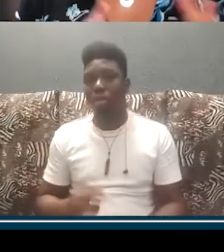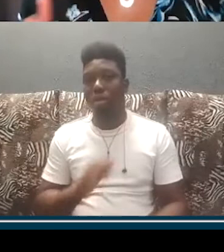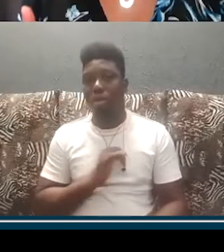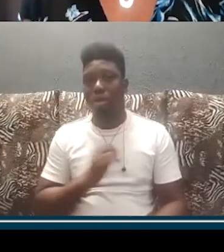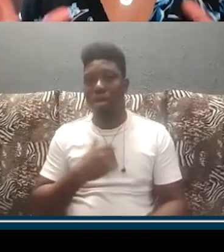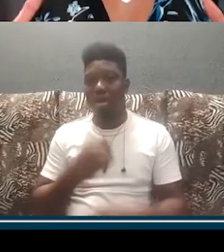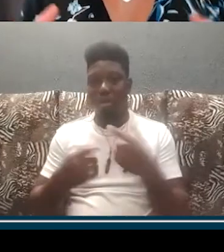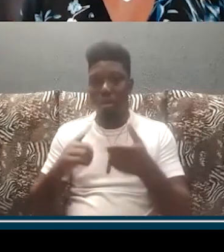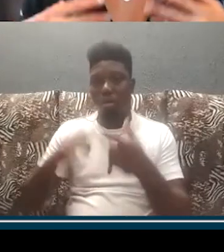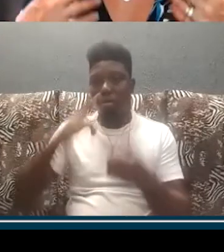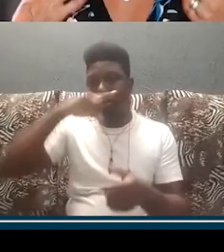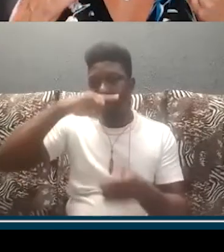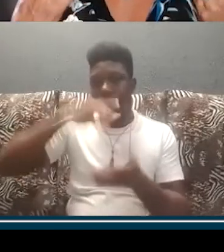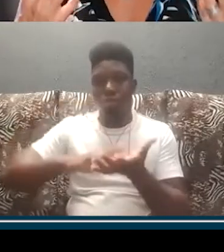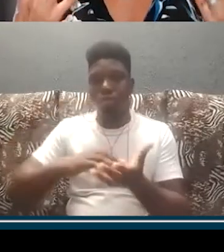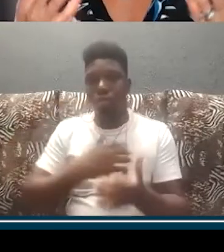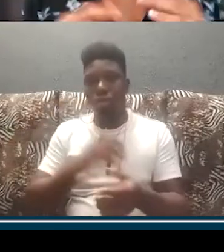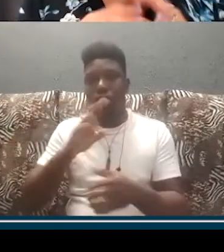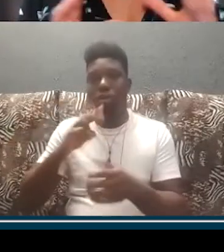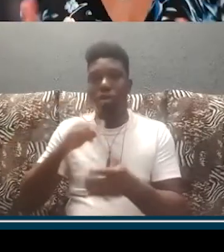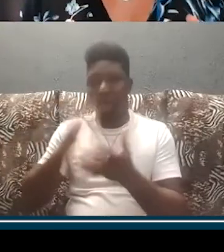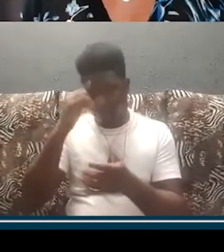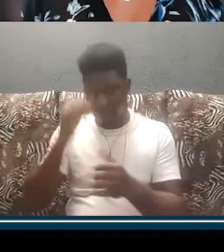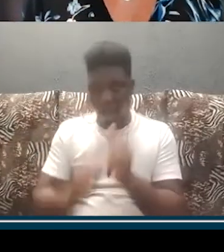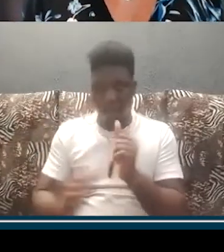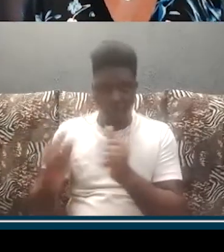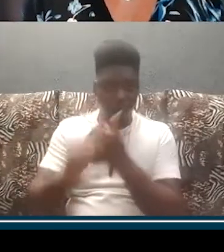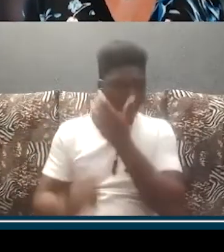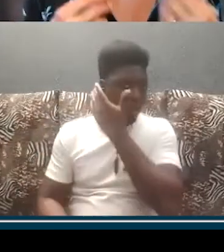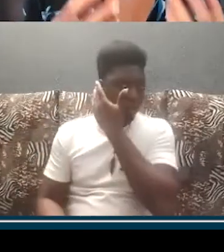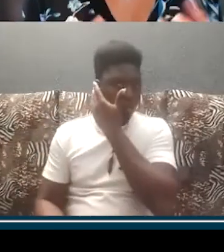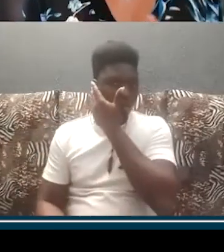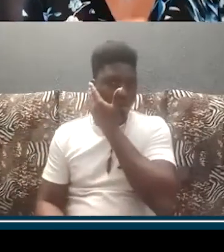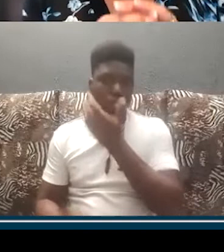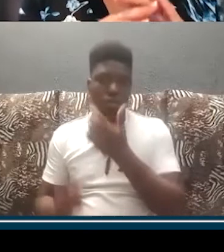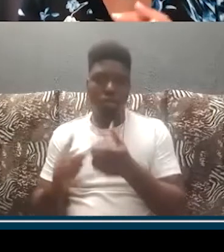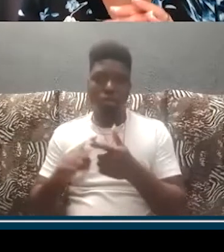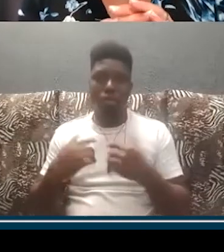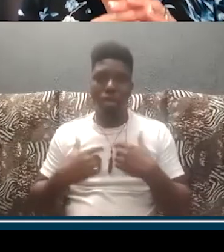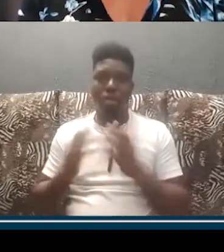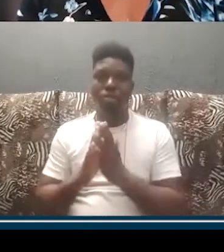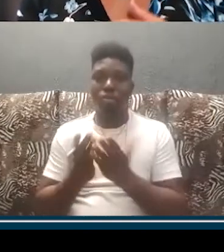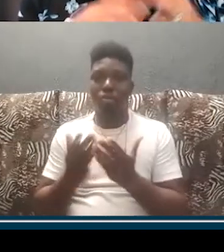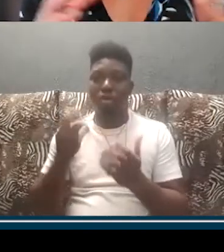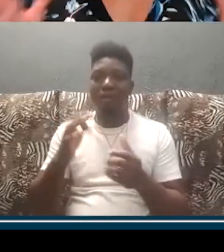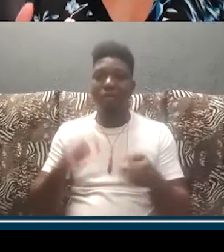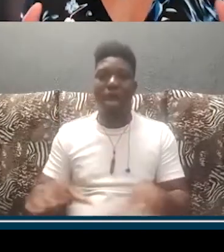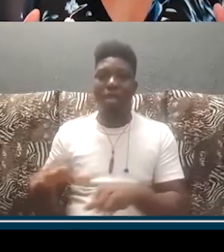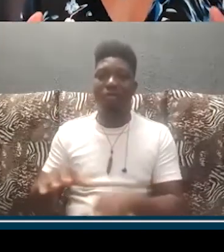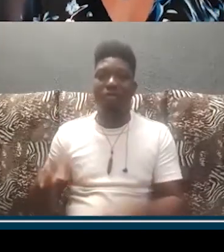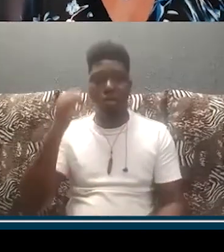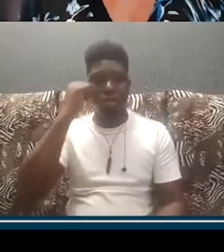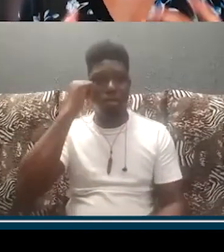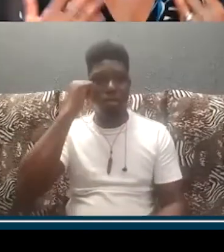used it for everyone. Why? Because they have such great, it's a book full of activities that you can use with all